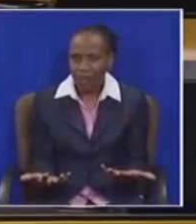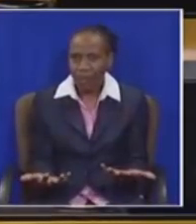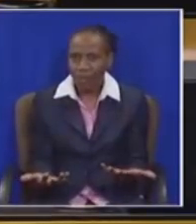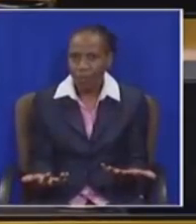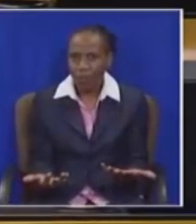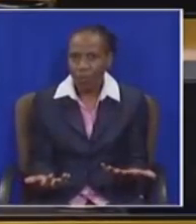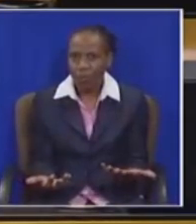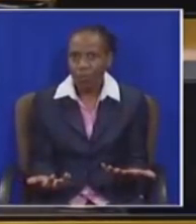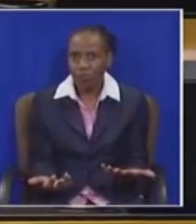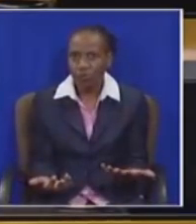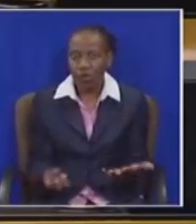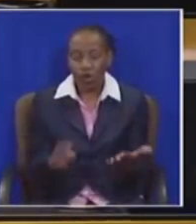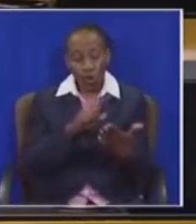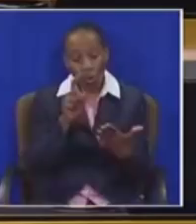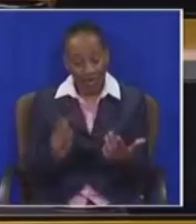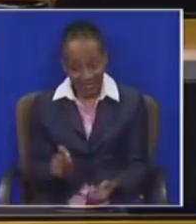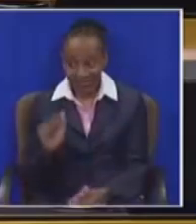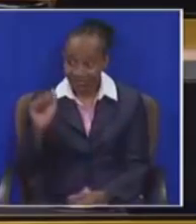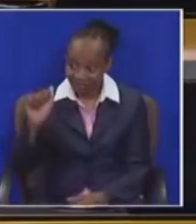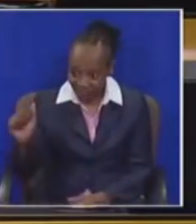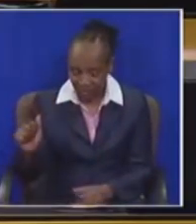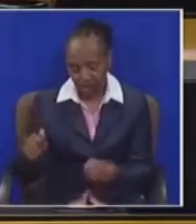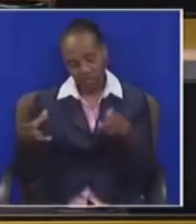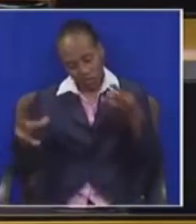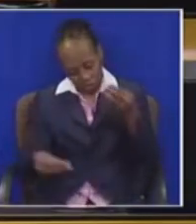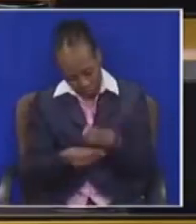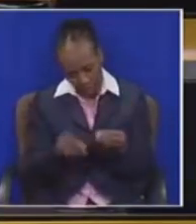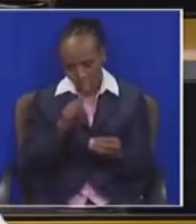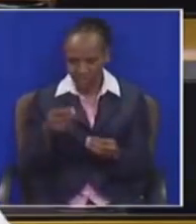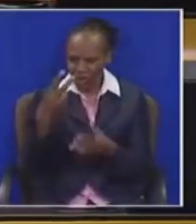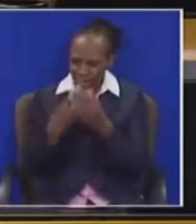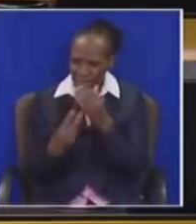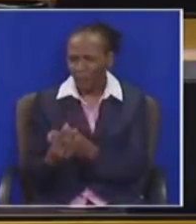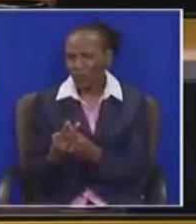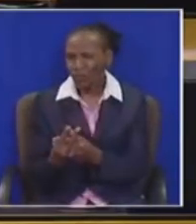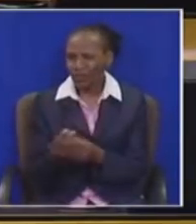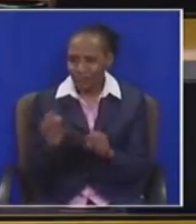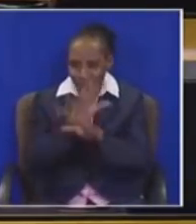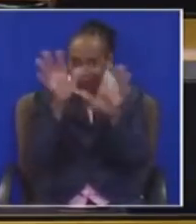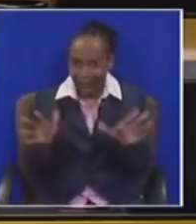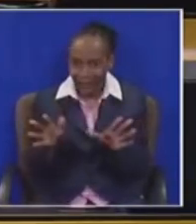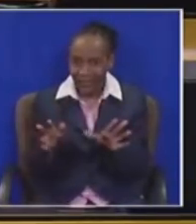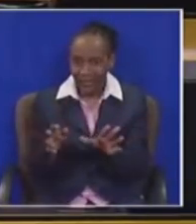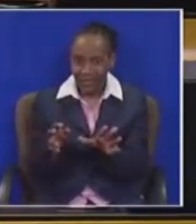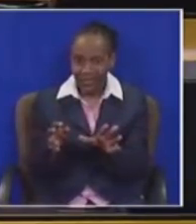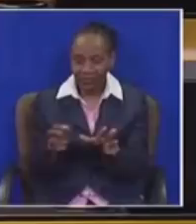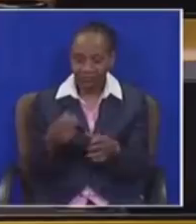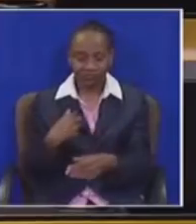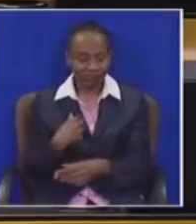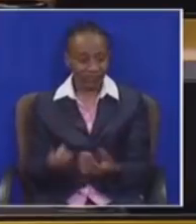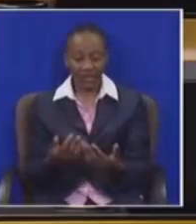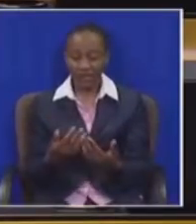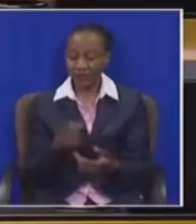in the question that has been raised and the supplementary question? There is no logic whatsoever, and I